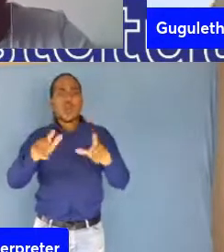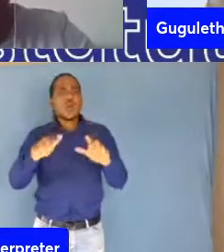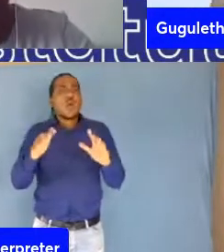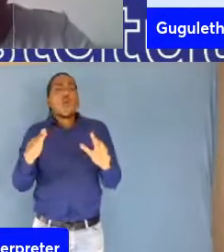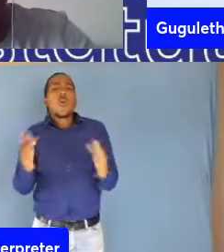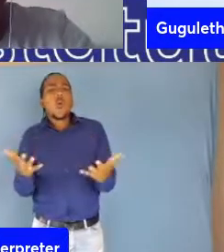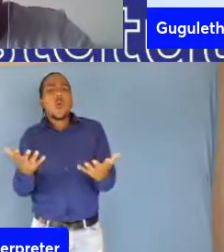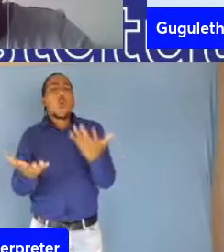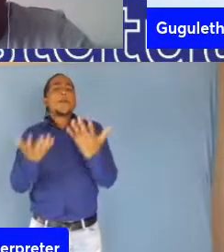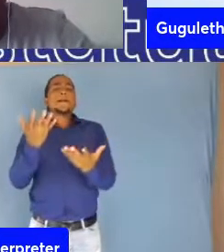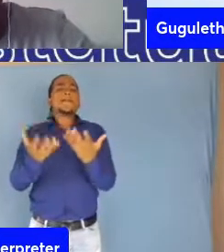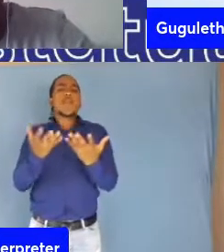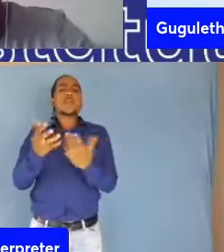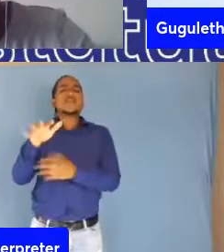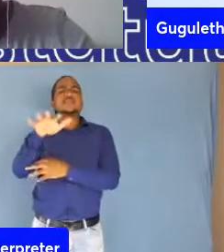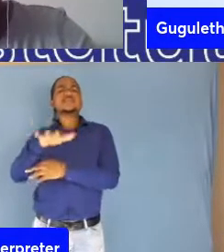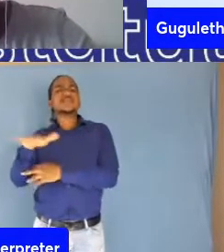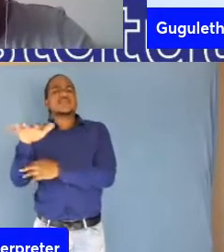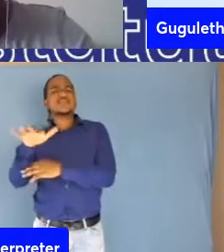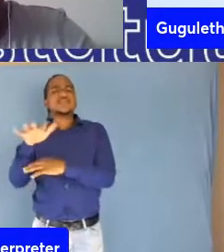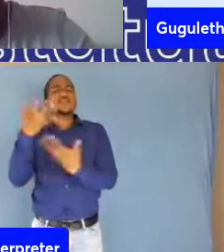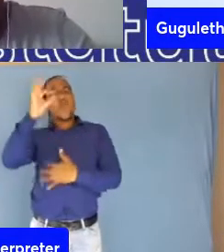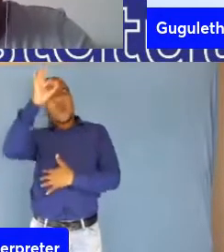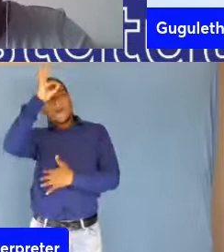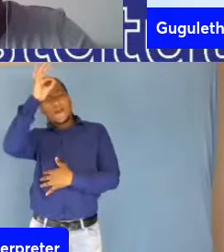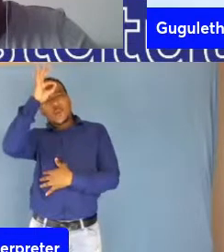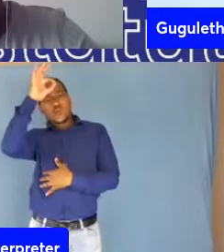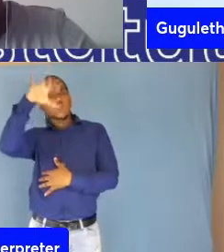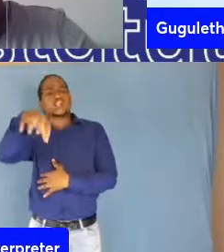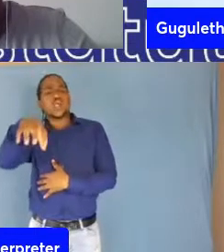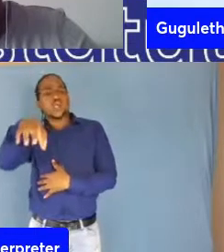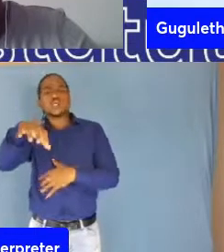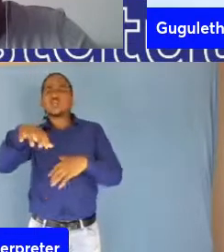facility or a police station?